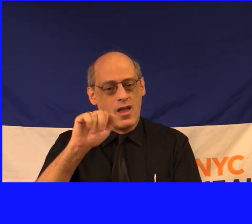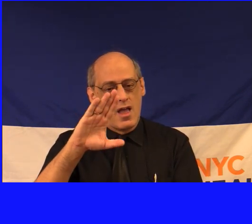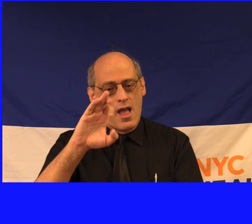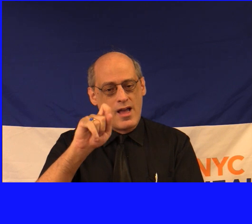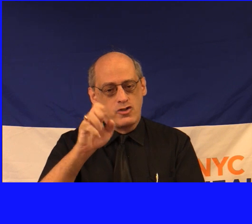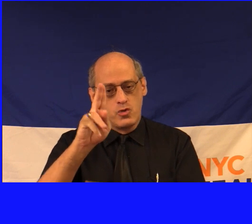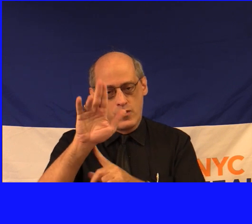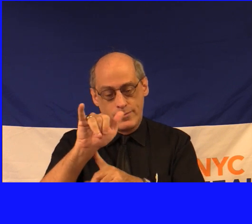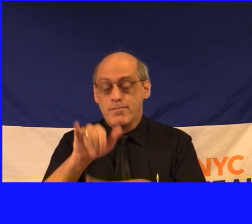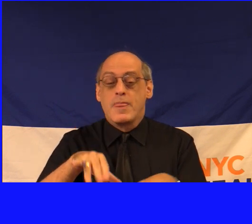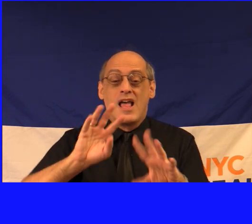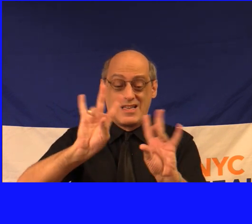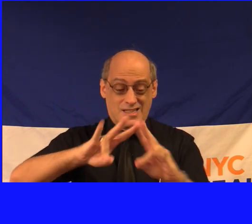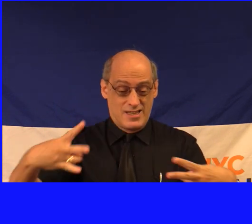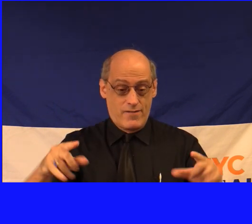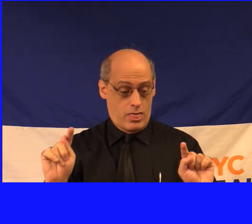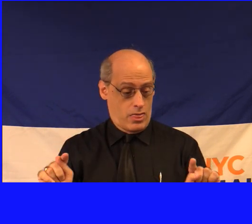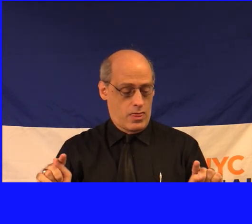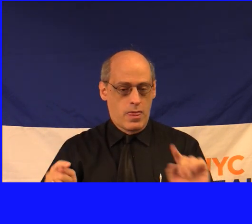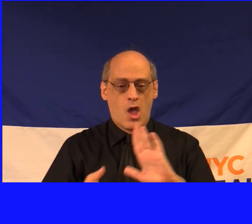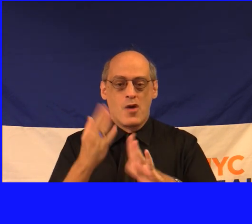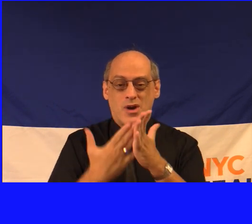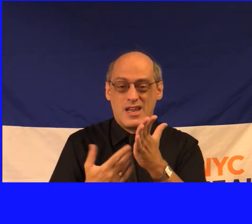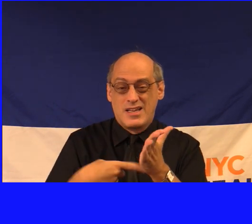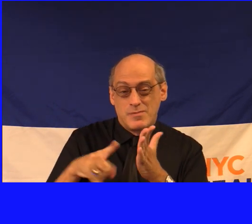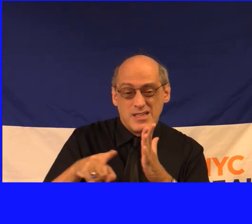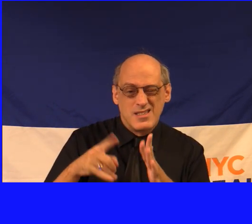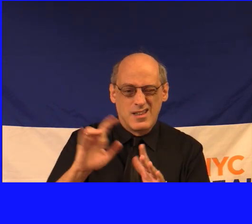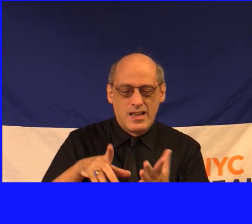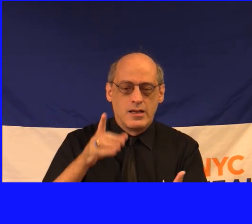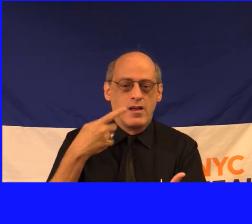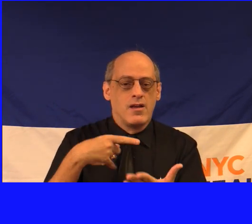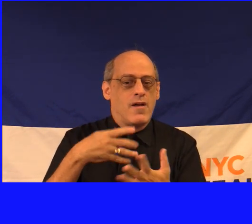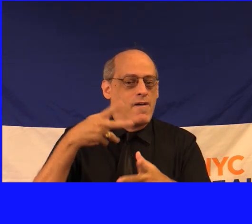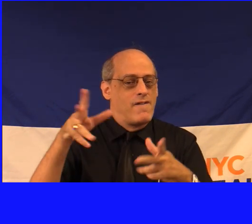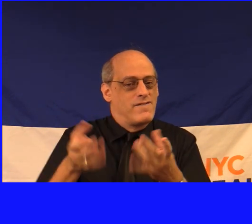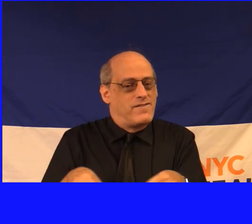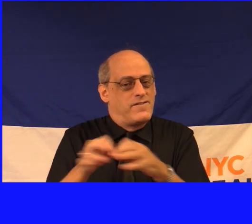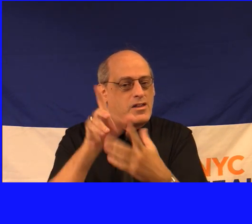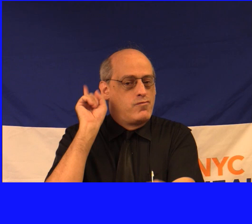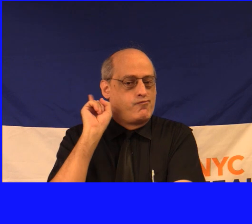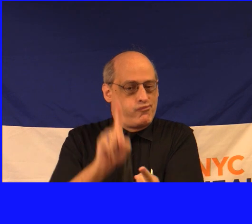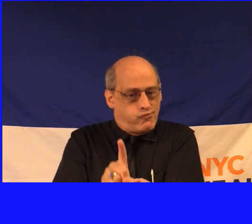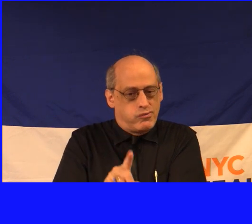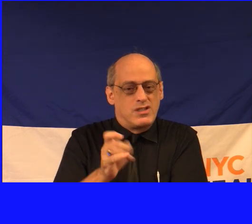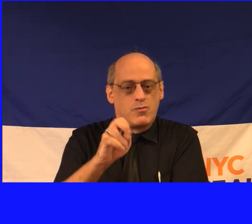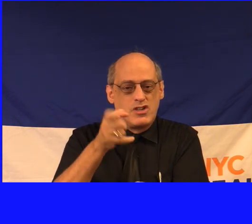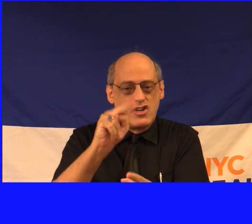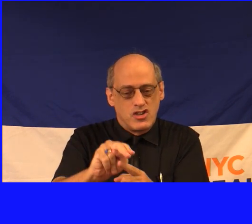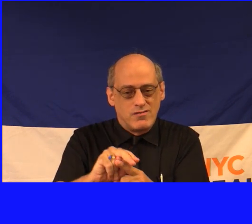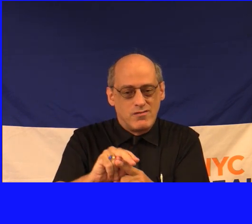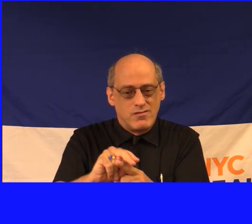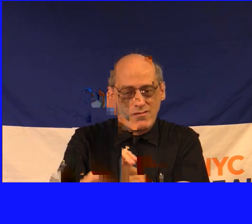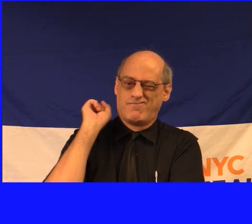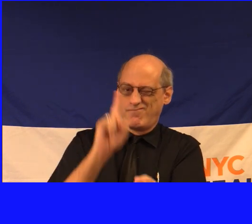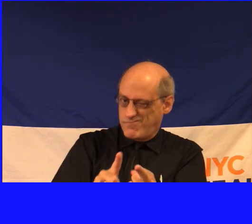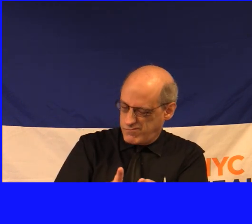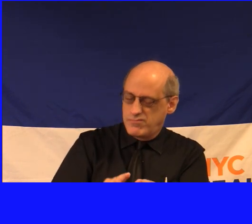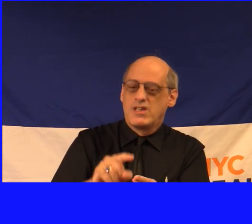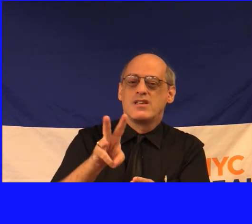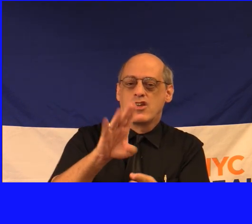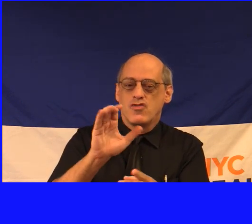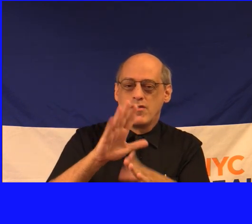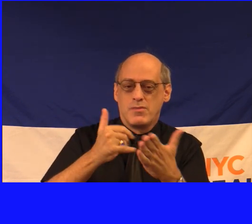And line number 7 for operating expenses, depreciation, increased $56 million, due mainly to